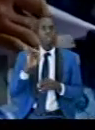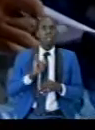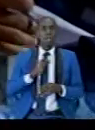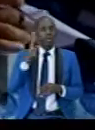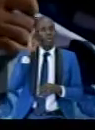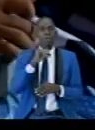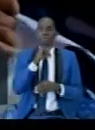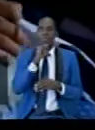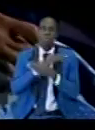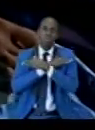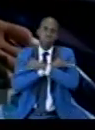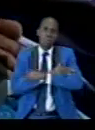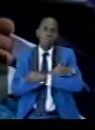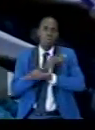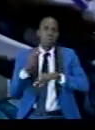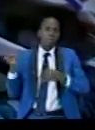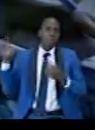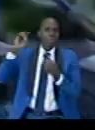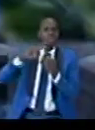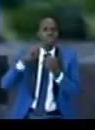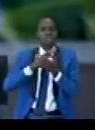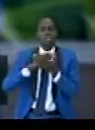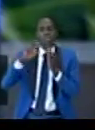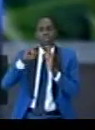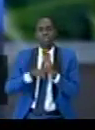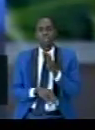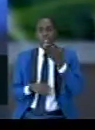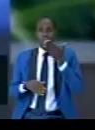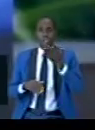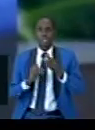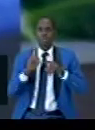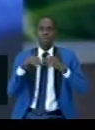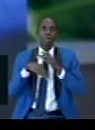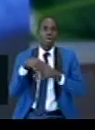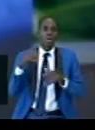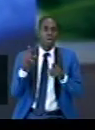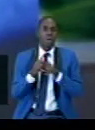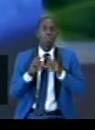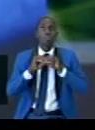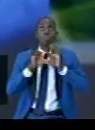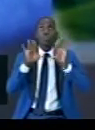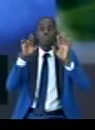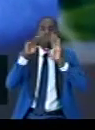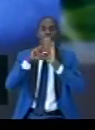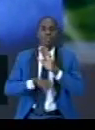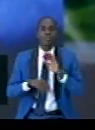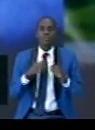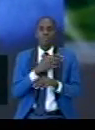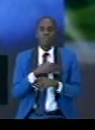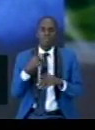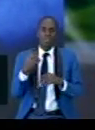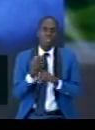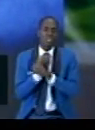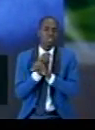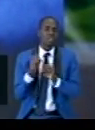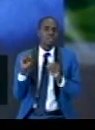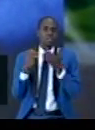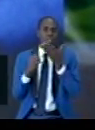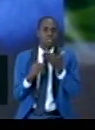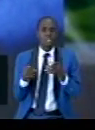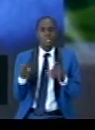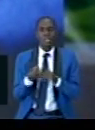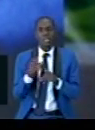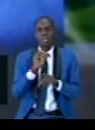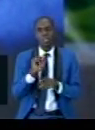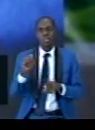the righteousness thereof go forth as brightness, and the salvation thereof as a